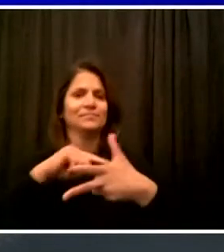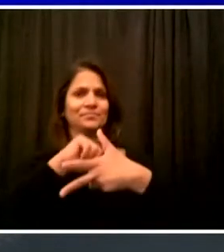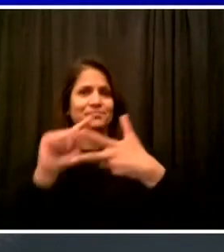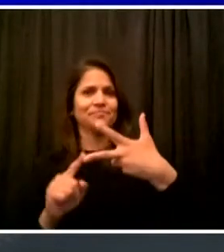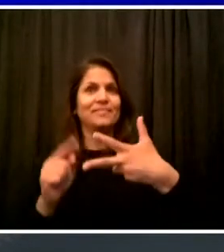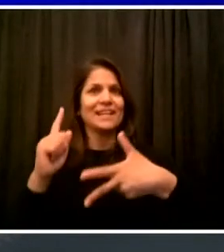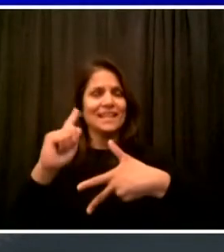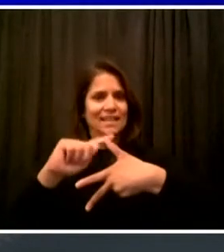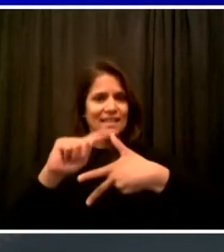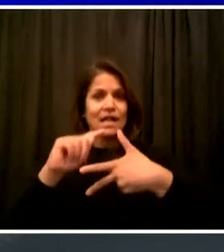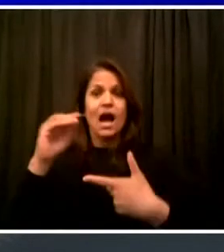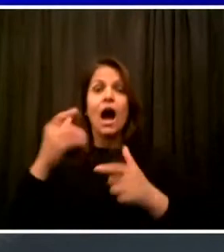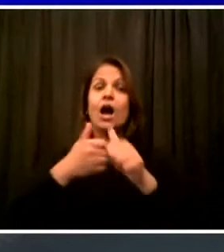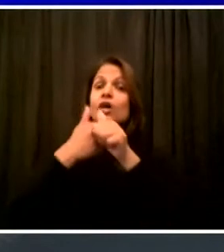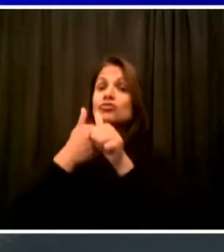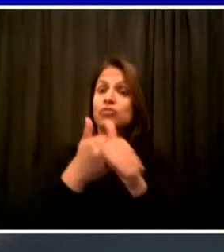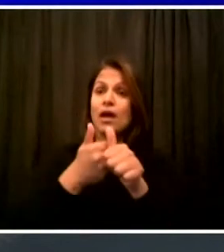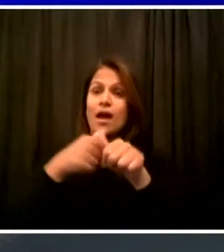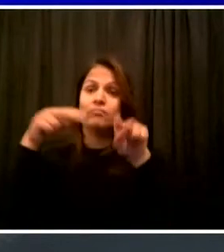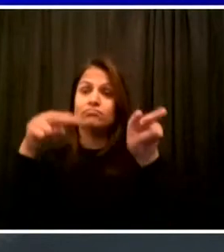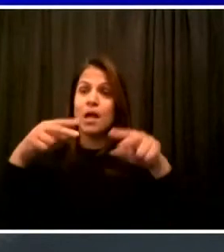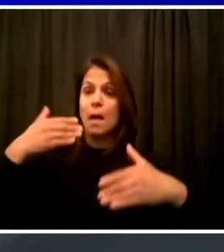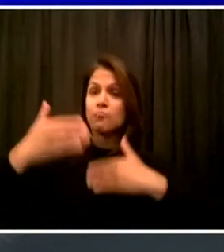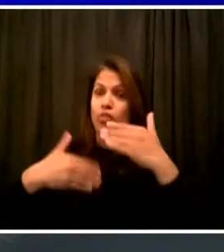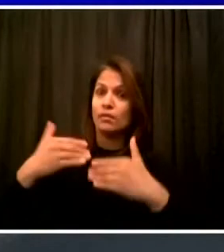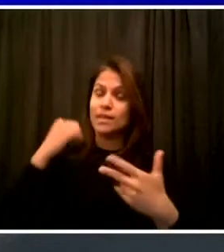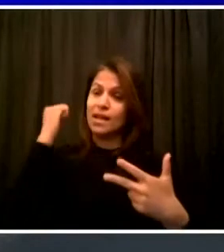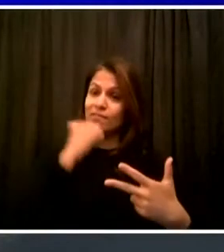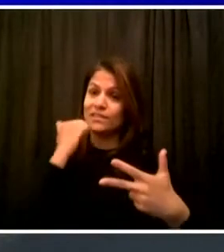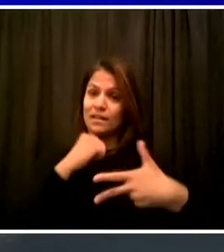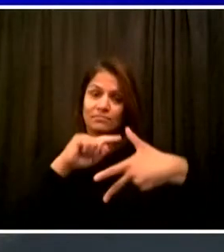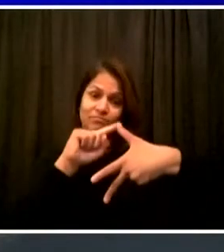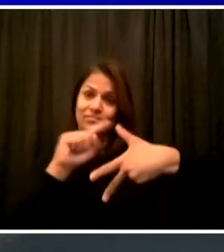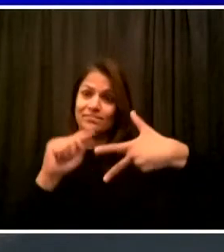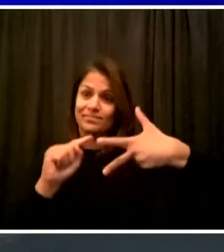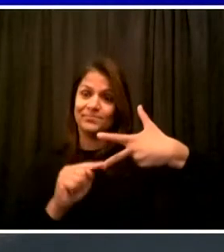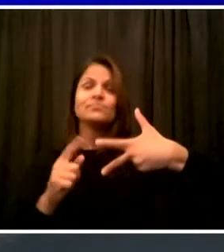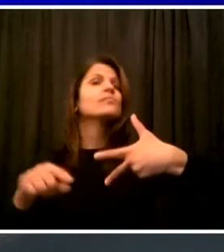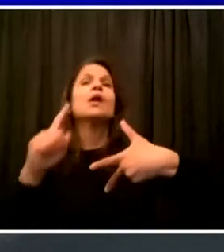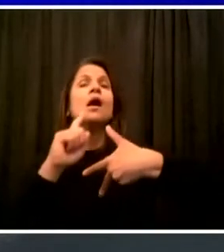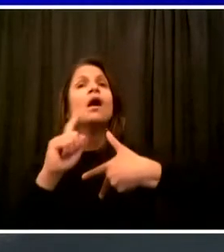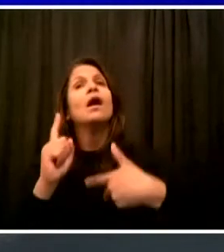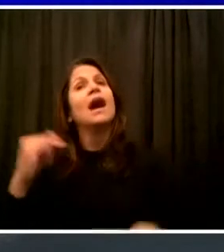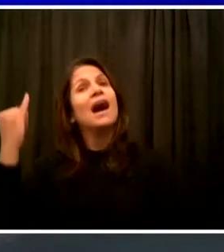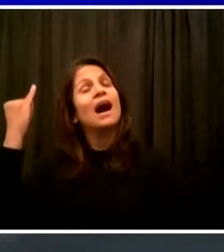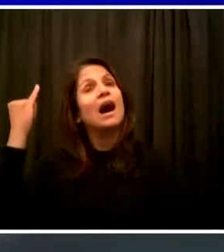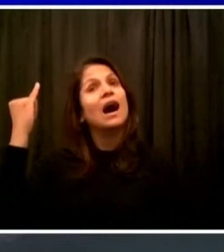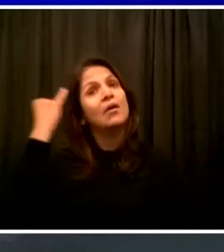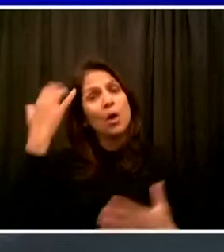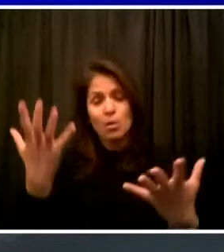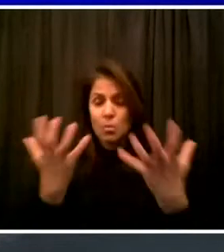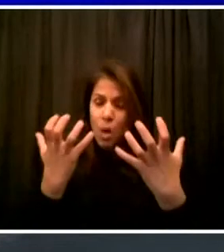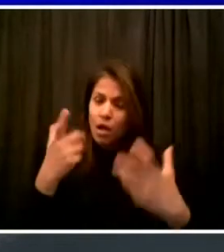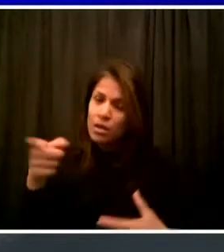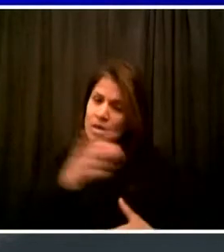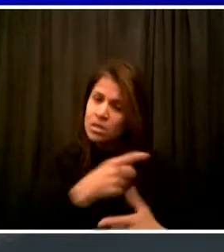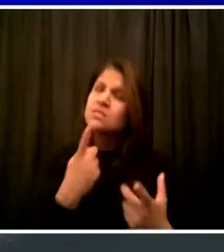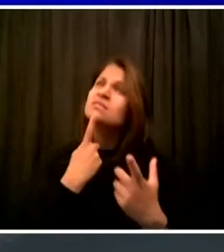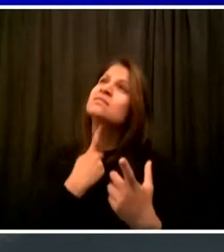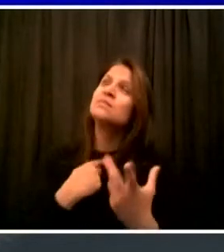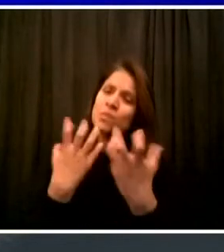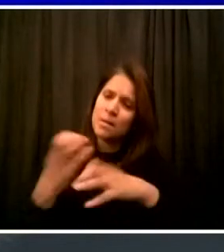This is what matters most. And my friends, today is a very good day, and you deserve the credit because